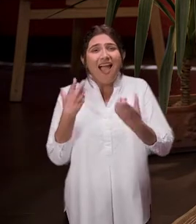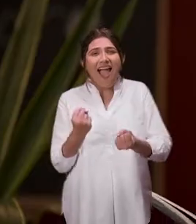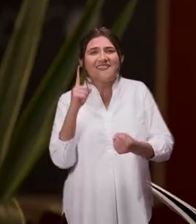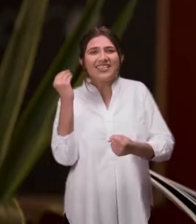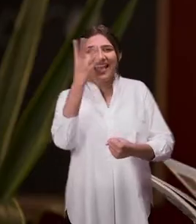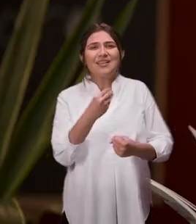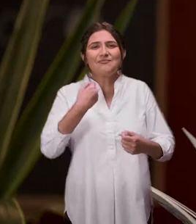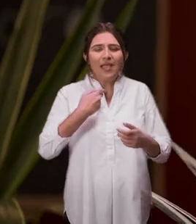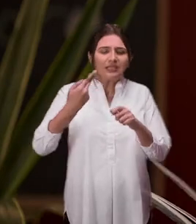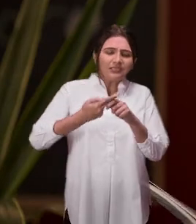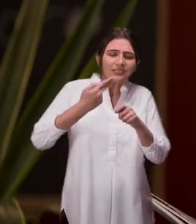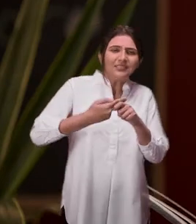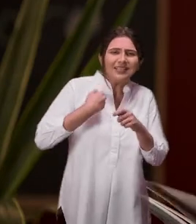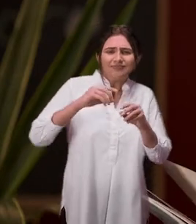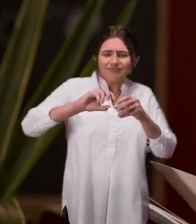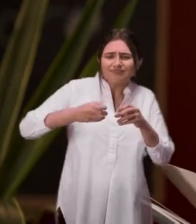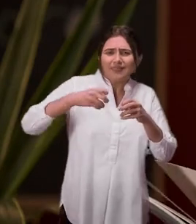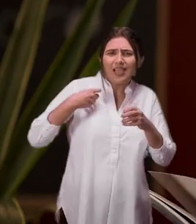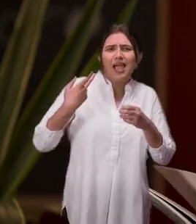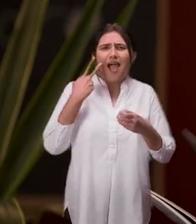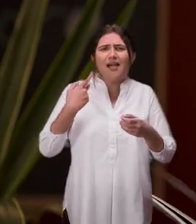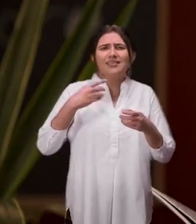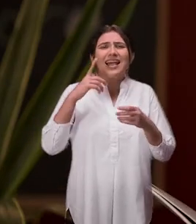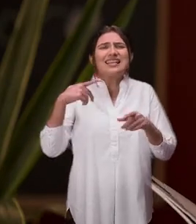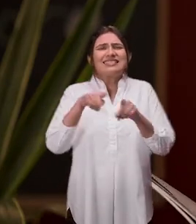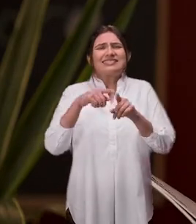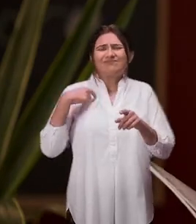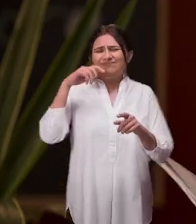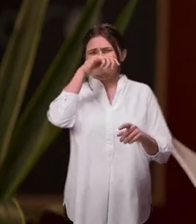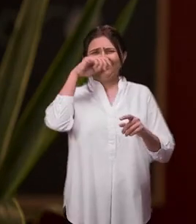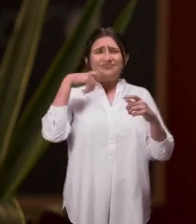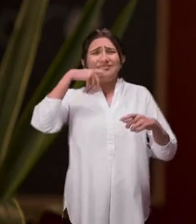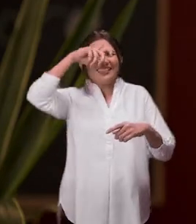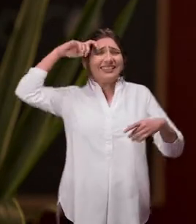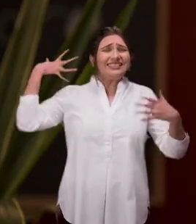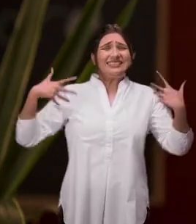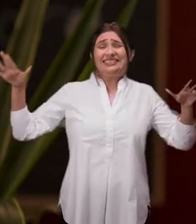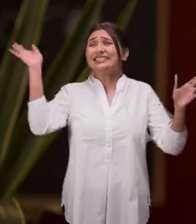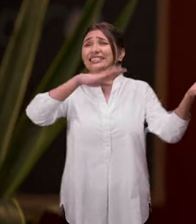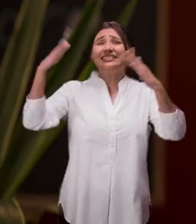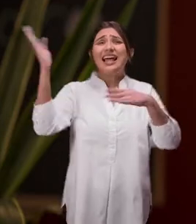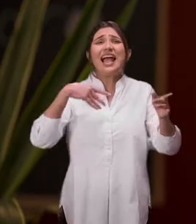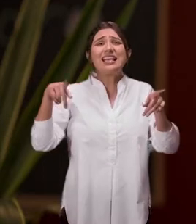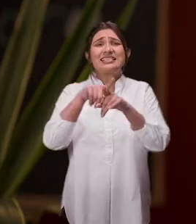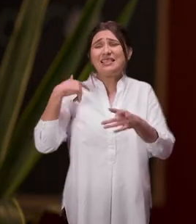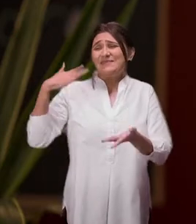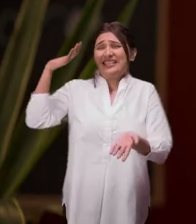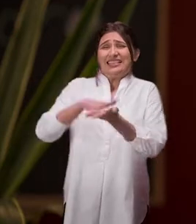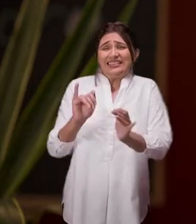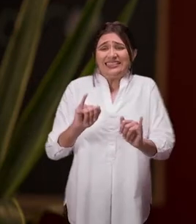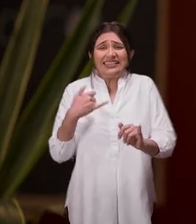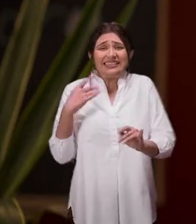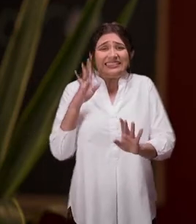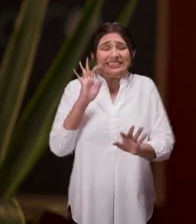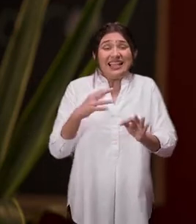there. One day, I was throwing away potato peelings and eggshells at the dump. I was wrinkling my nose and swatting away flies and